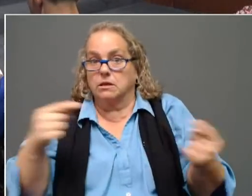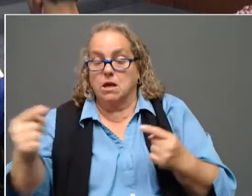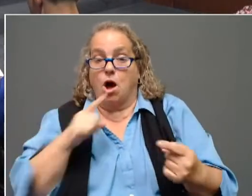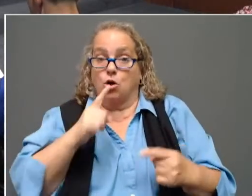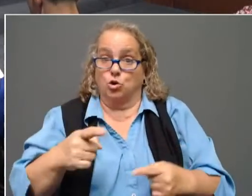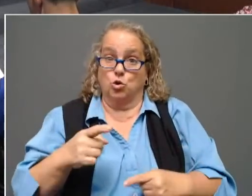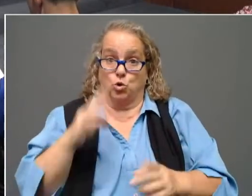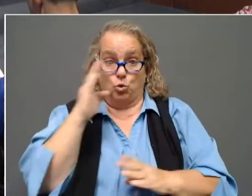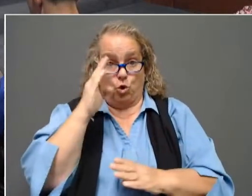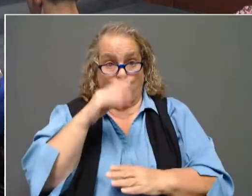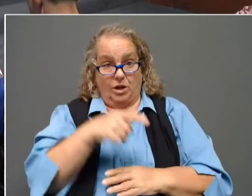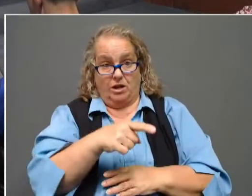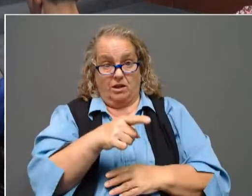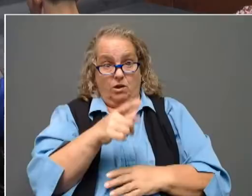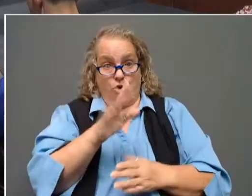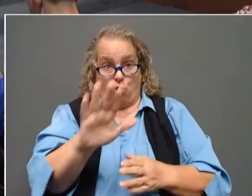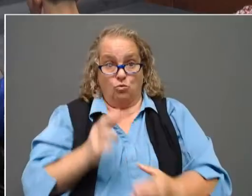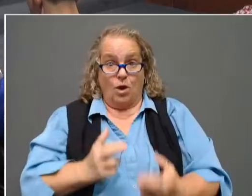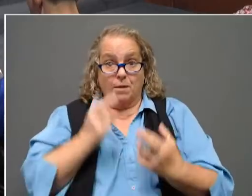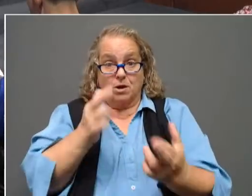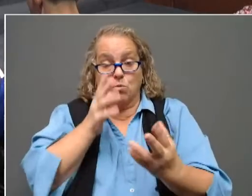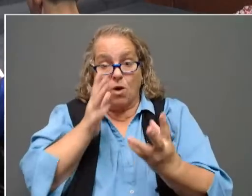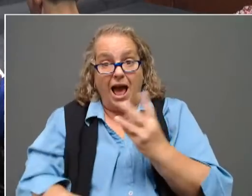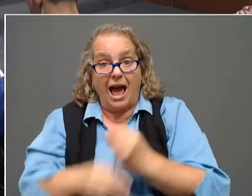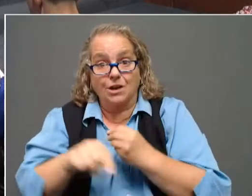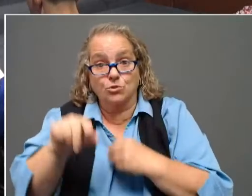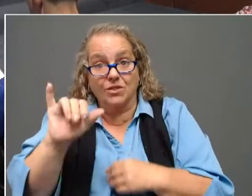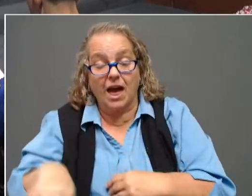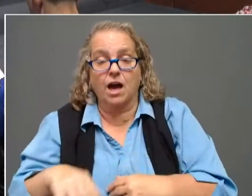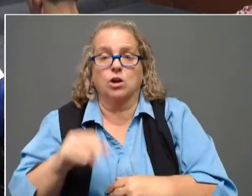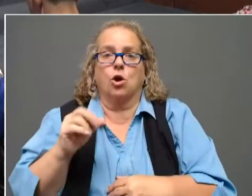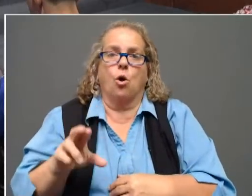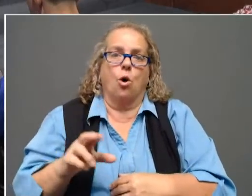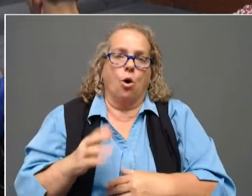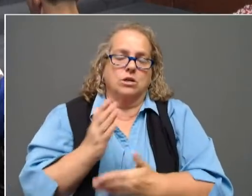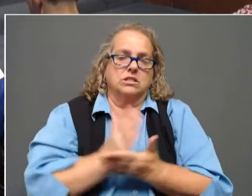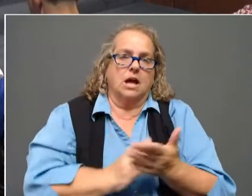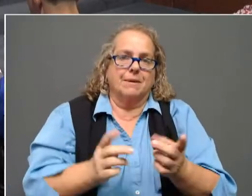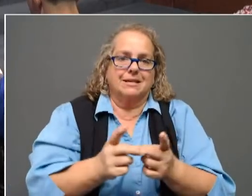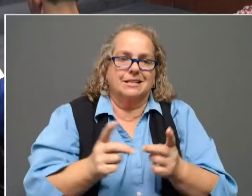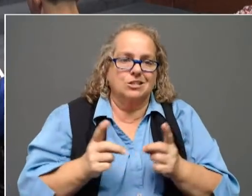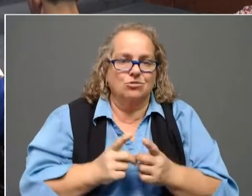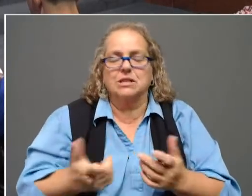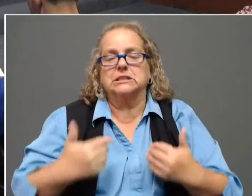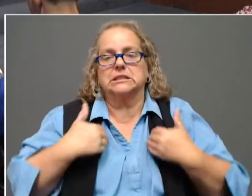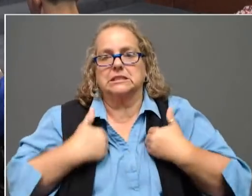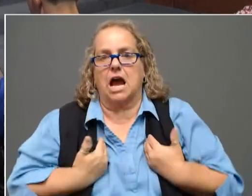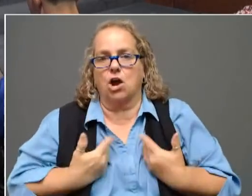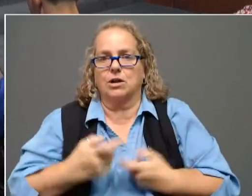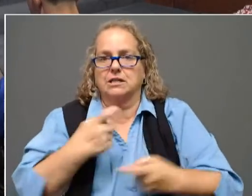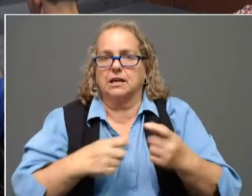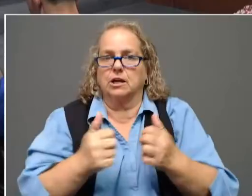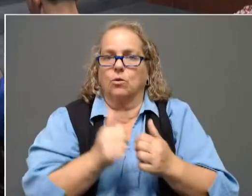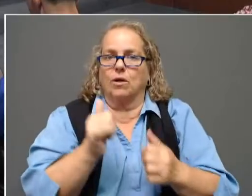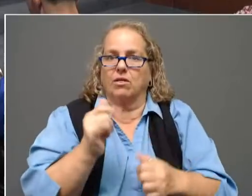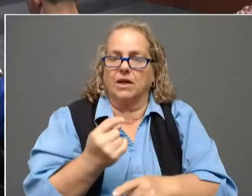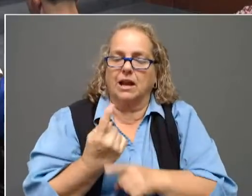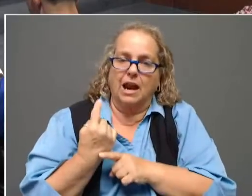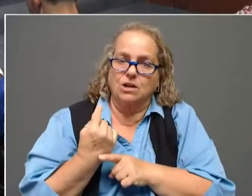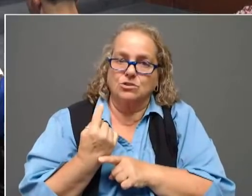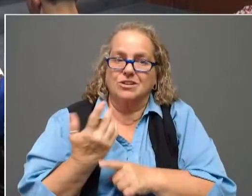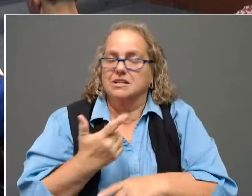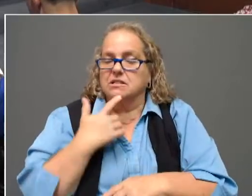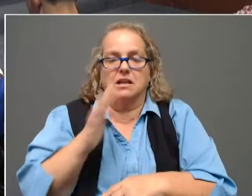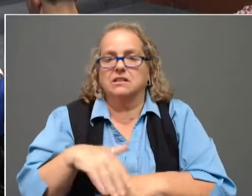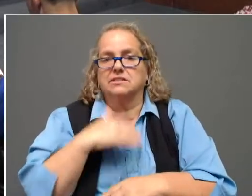to that, or even any burnout among district officials who are dealing with this kind of stuff and dealt with it last year as well, and are maybe just saying